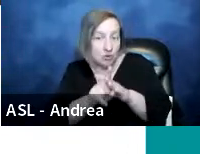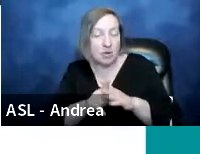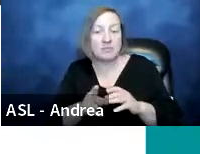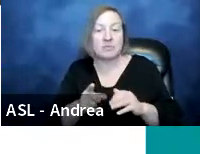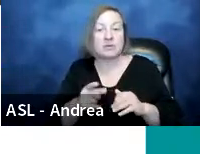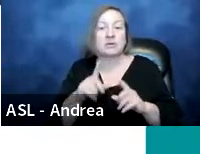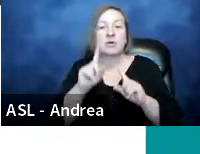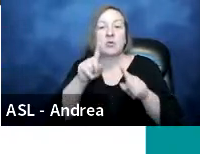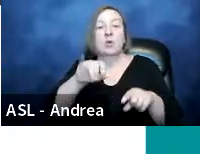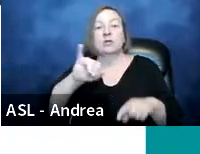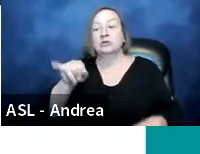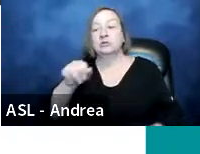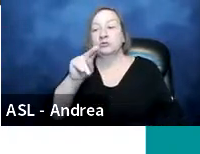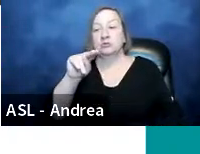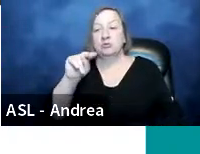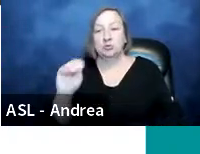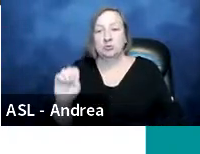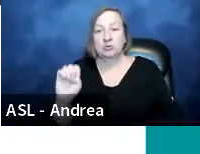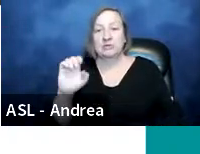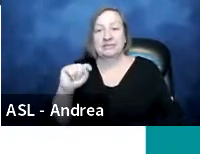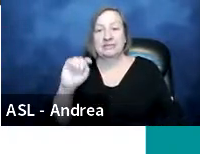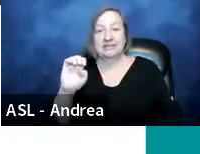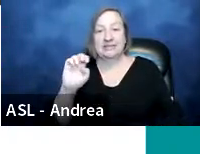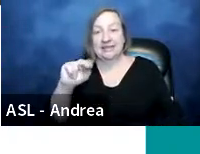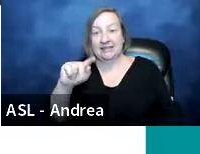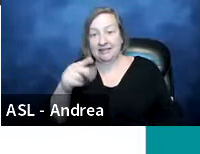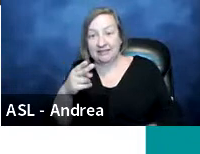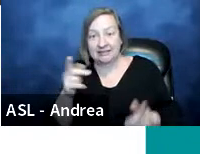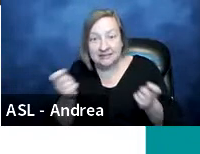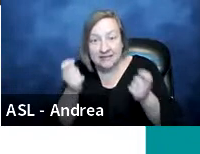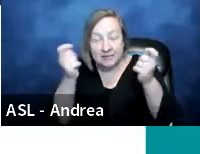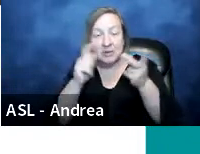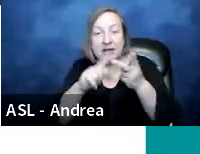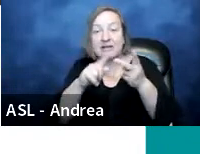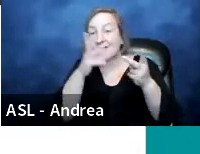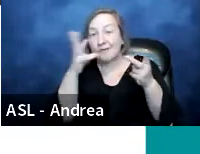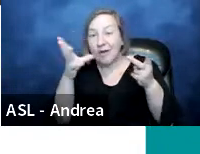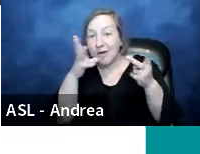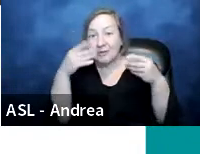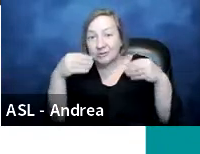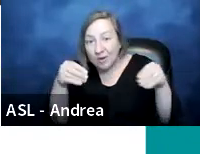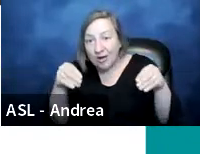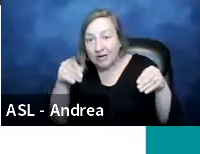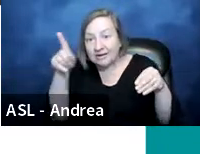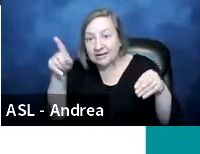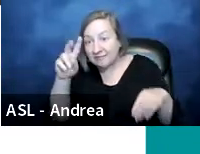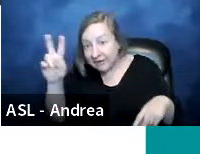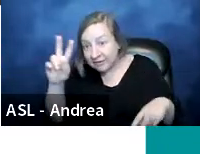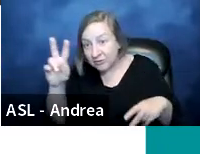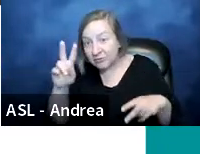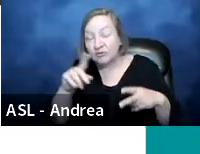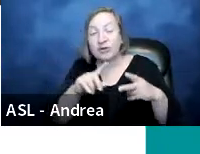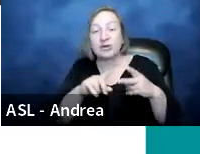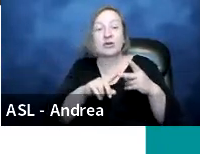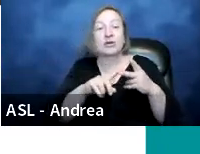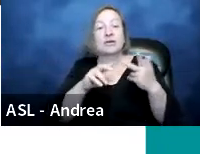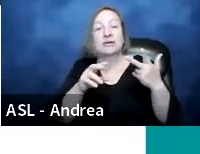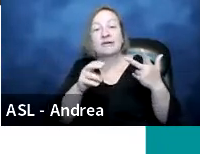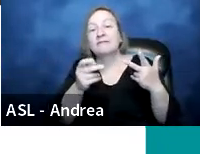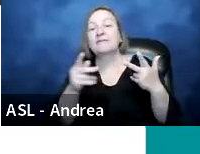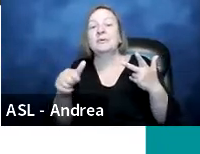Juneteenth celebration. We've been at the farmers market in Vancouver and a couple of